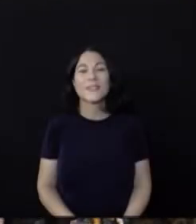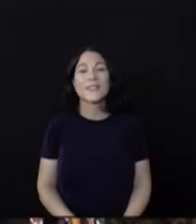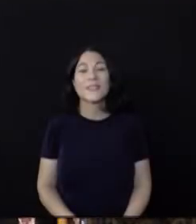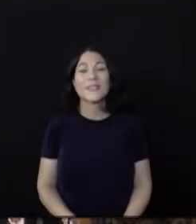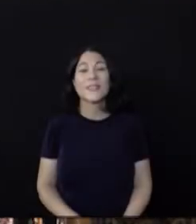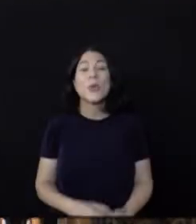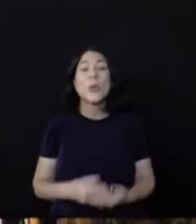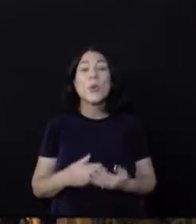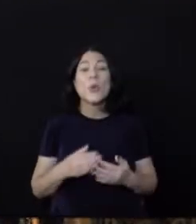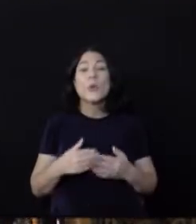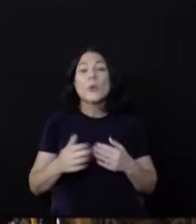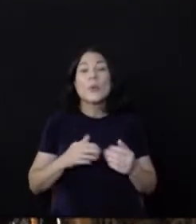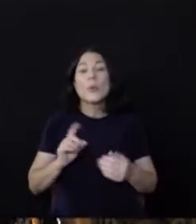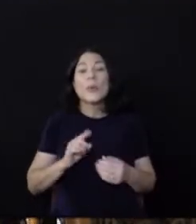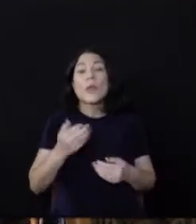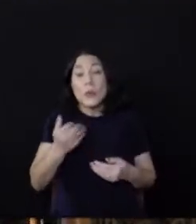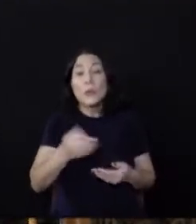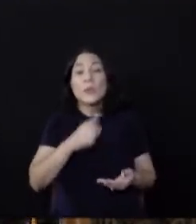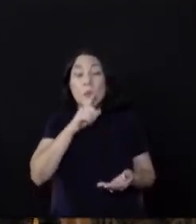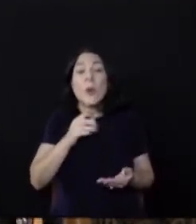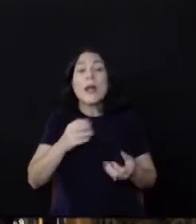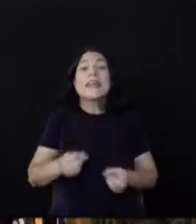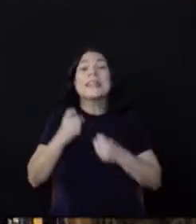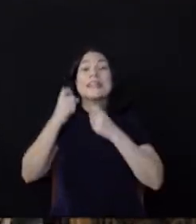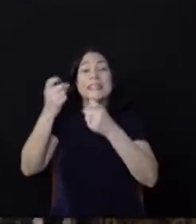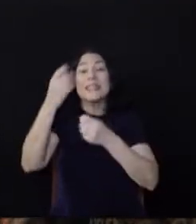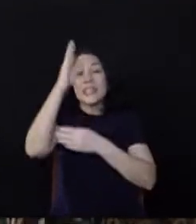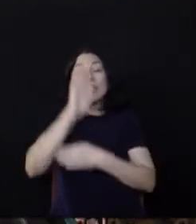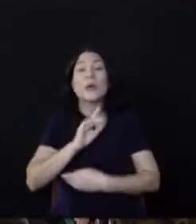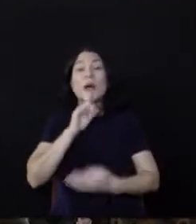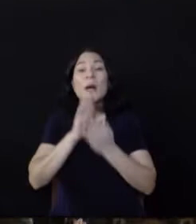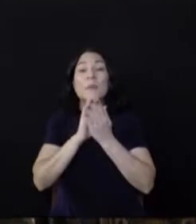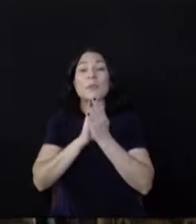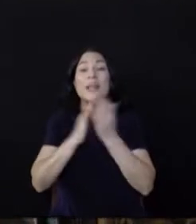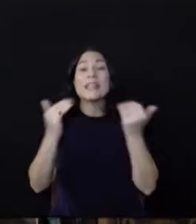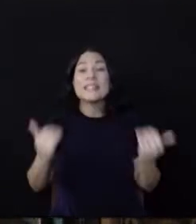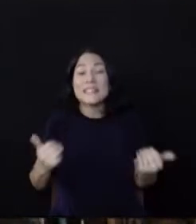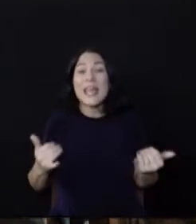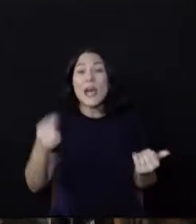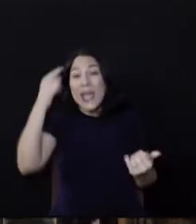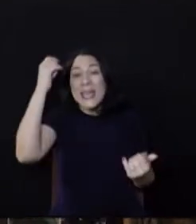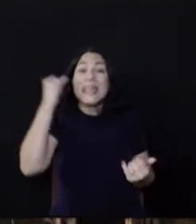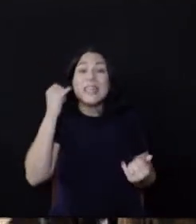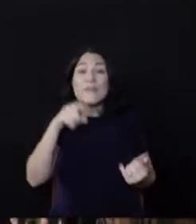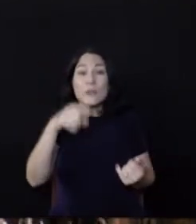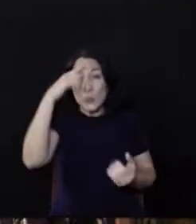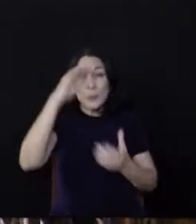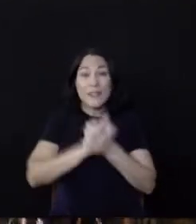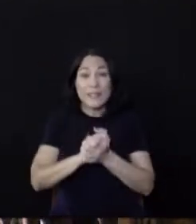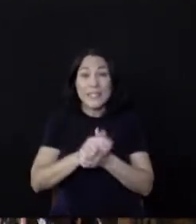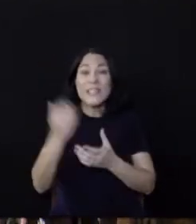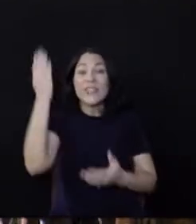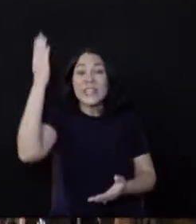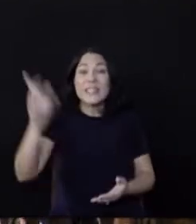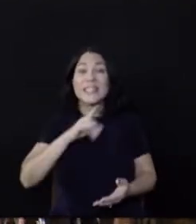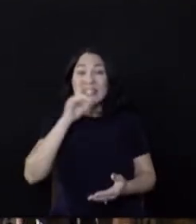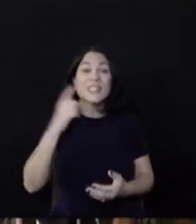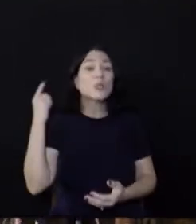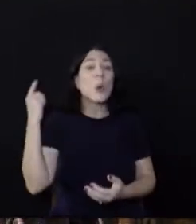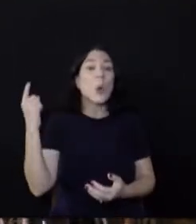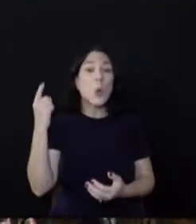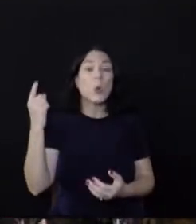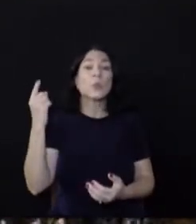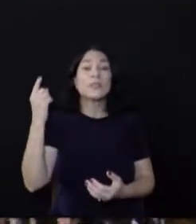right where you are right now. Right now, give God praise in this moment if you believe that He is the only one who